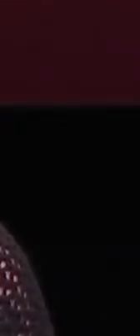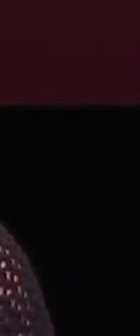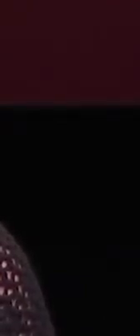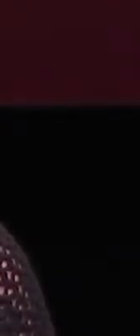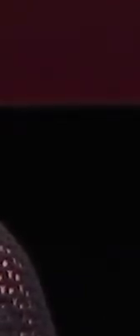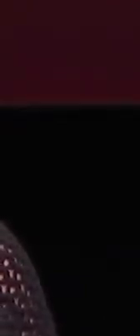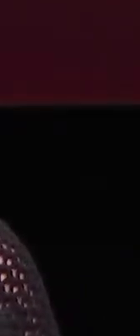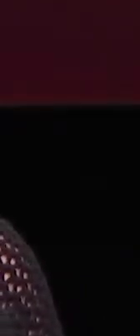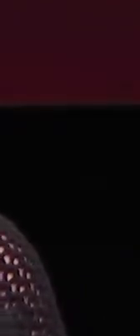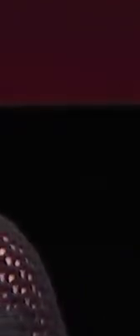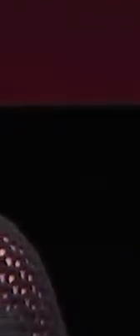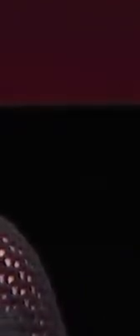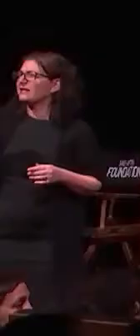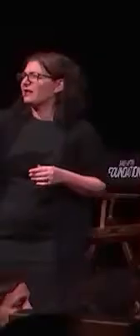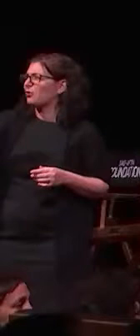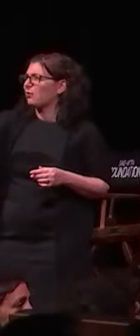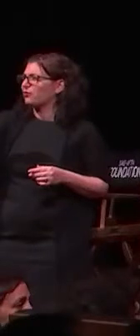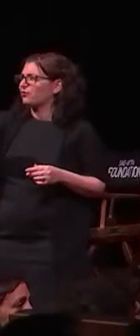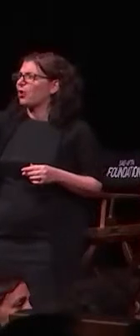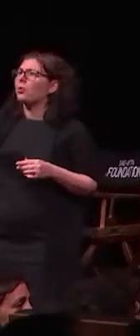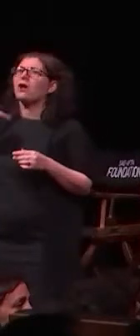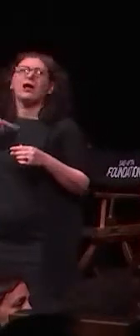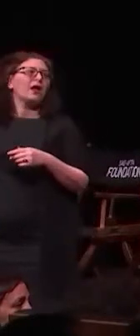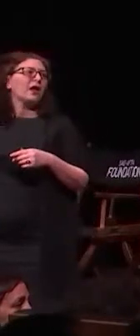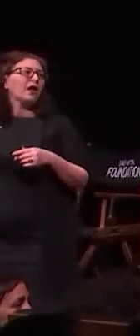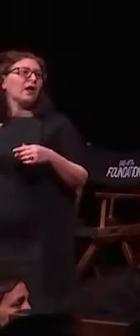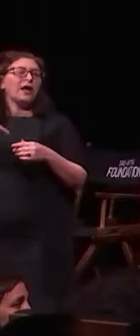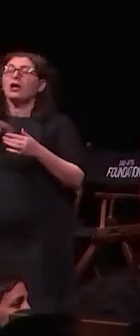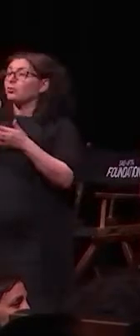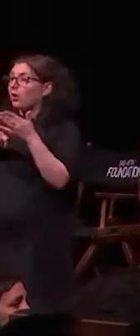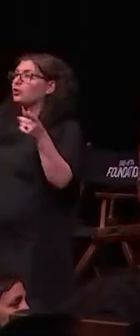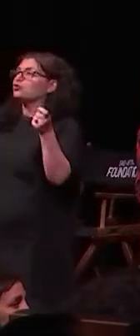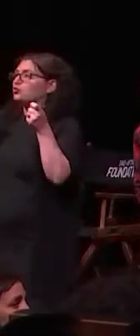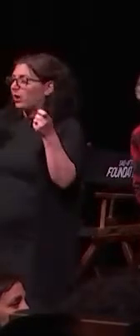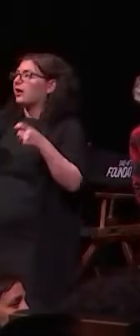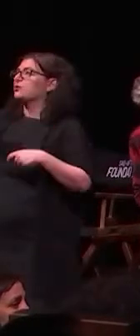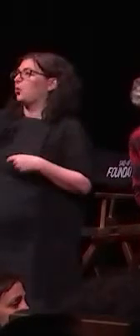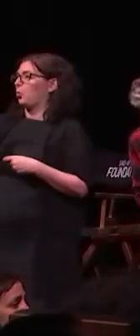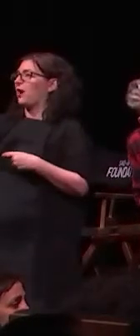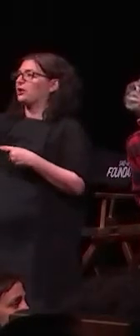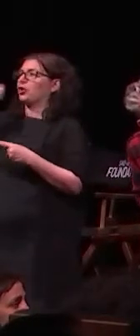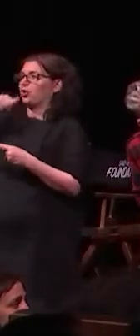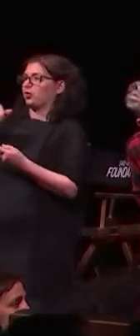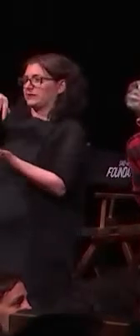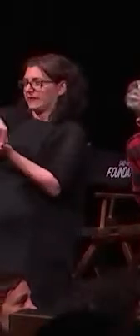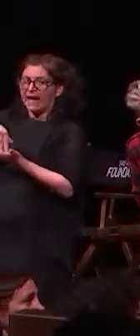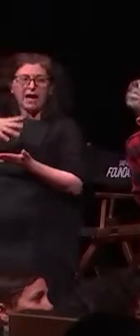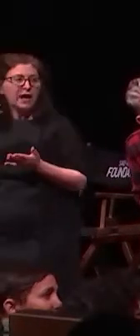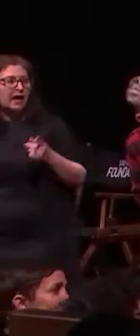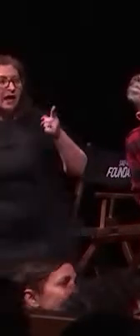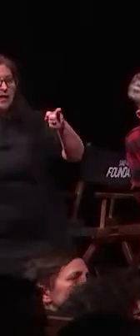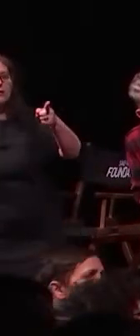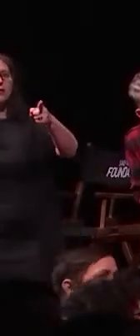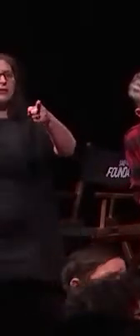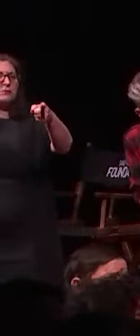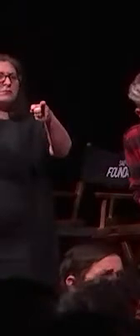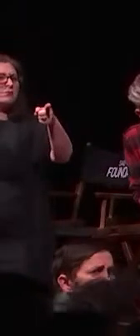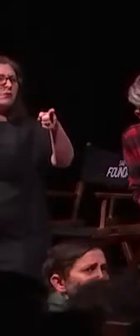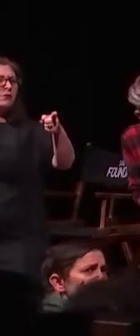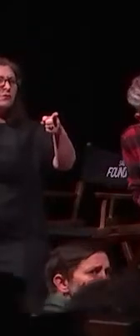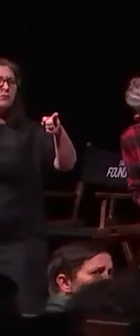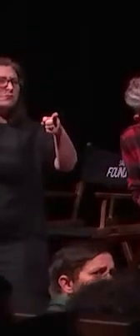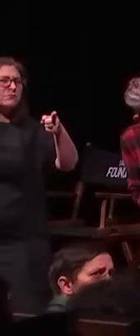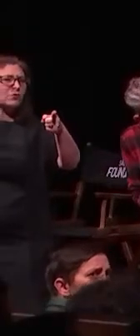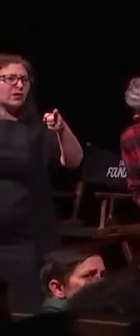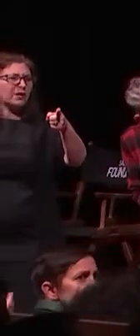Okay. Hi, I'm Jenna Lorenzo, and I'm the writer-director of Girl Night Stand. And here with me is Meryl Jones-Williams. She's the other actress in the